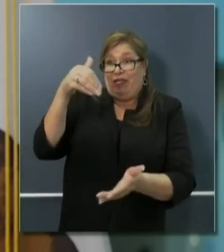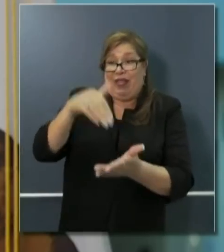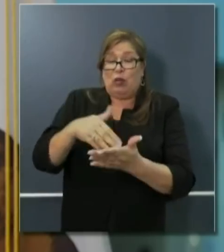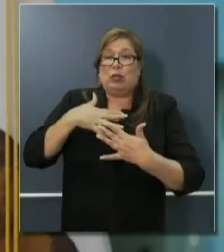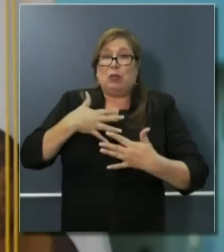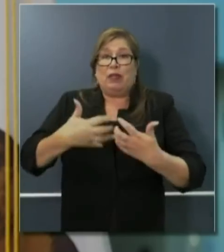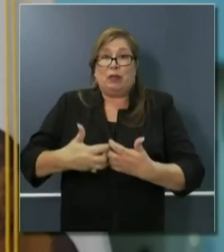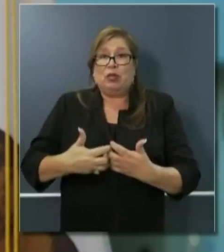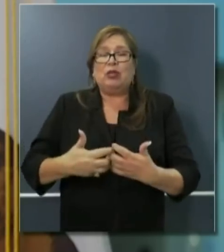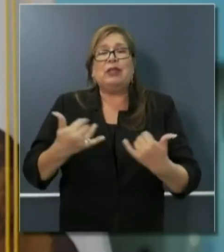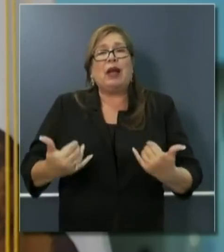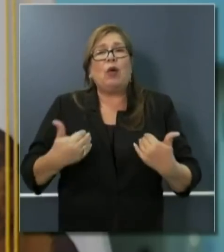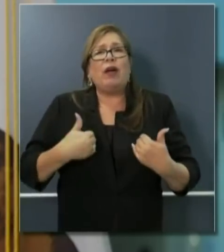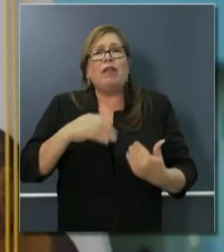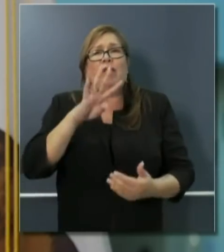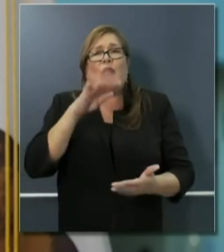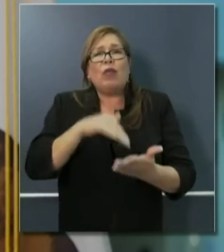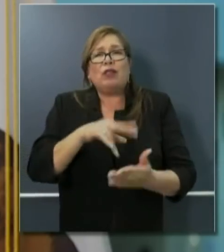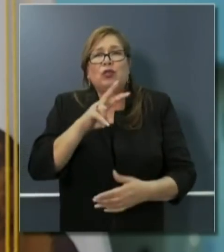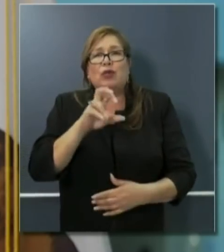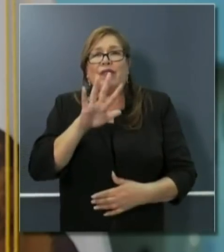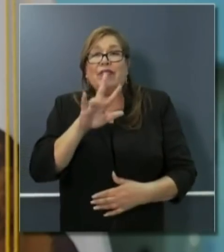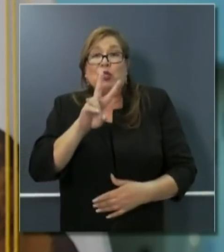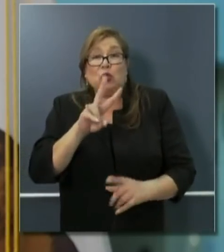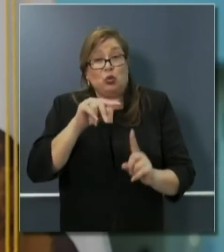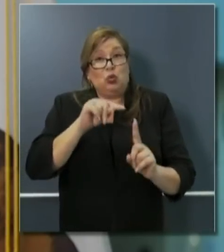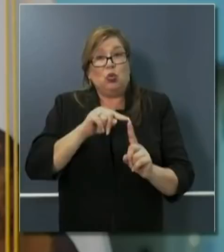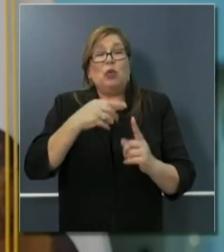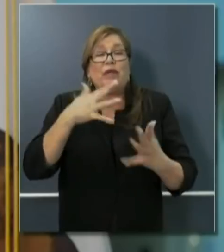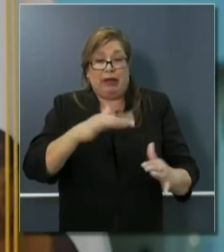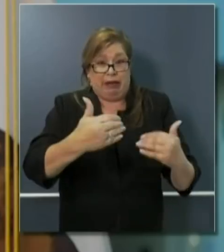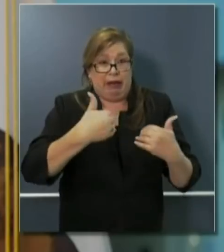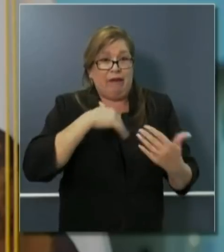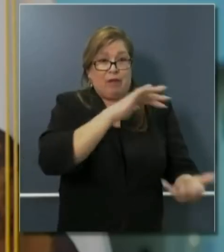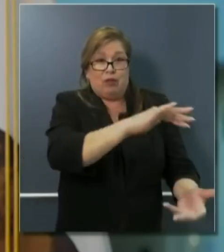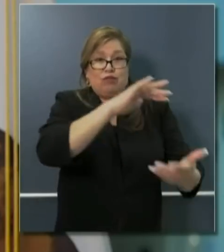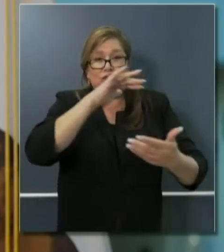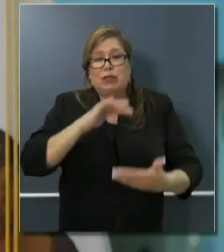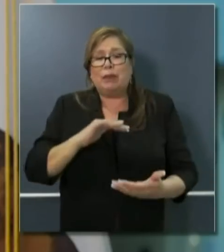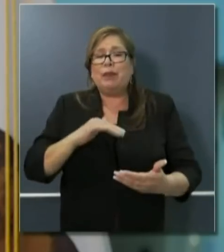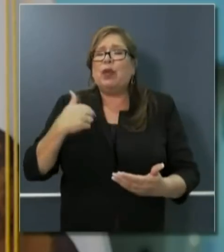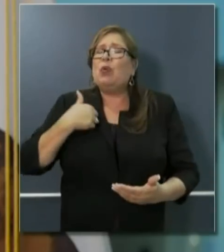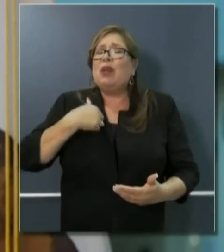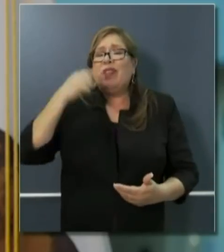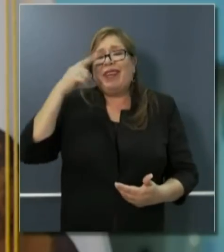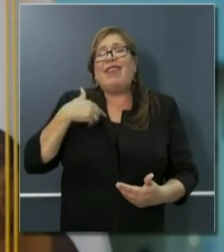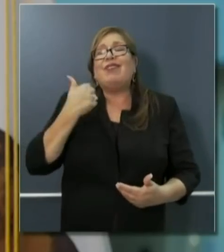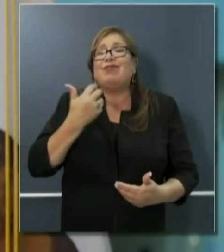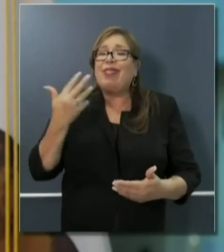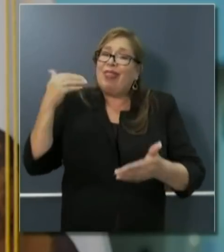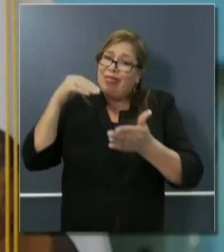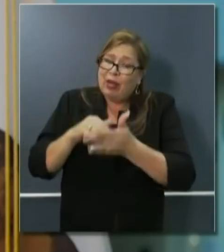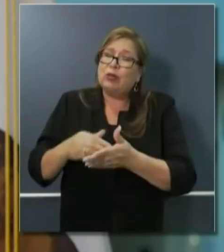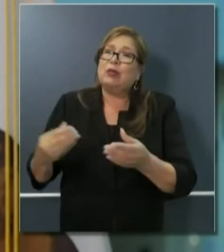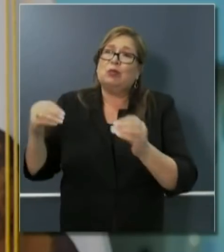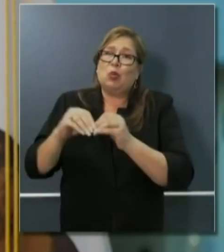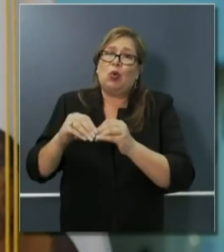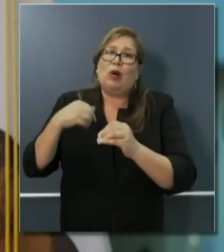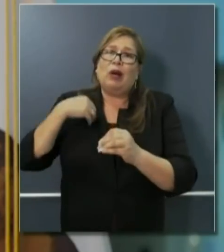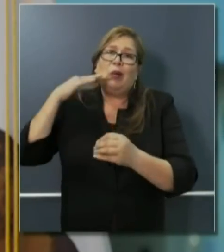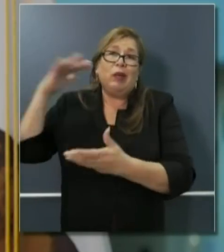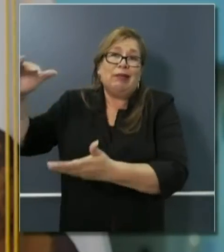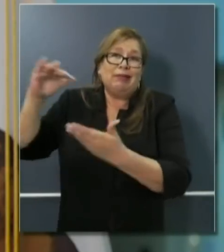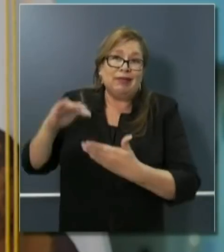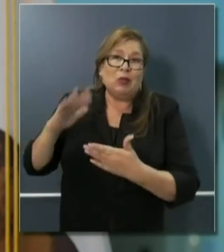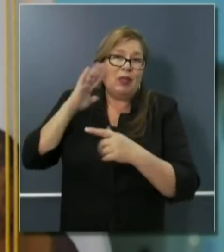already at 4,252 that we've been able to secure. We believe there's thousands more that we'll be able to announce very